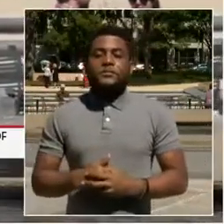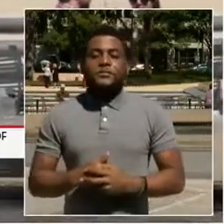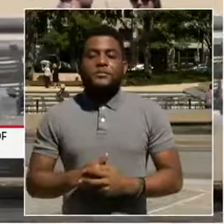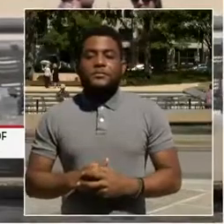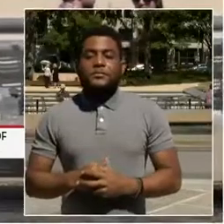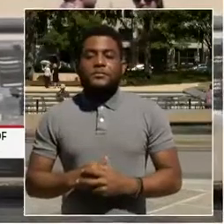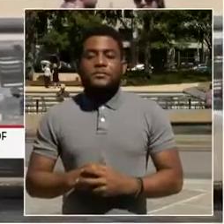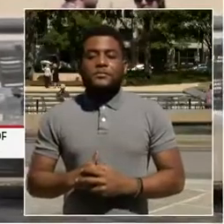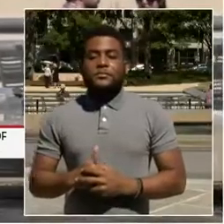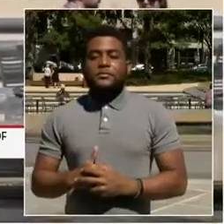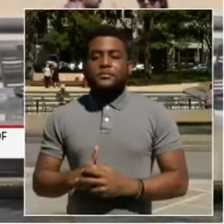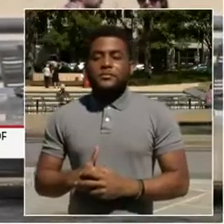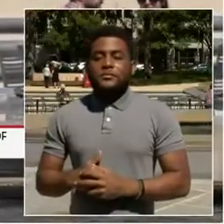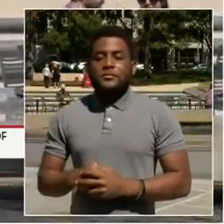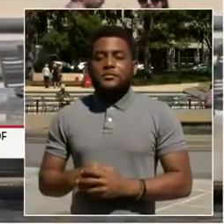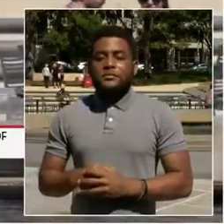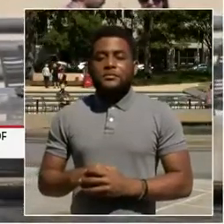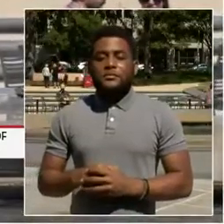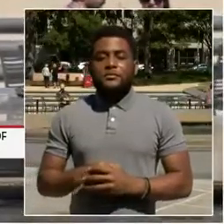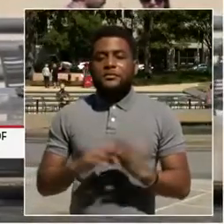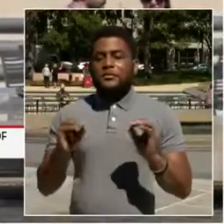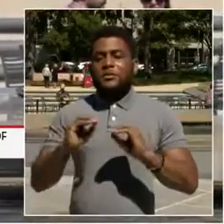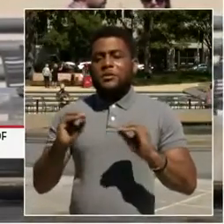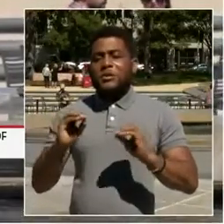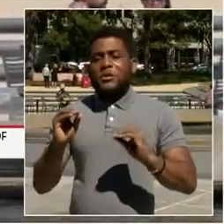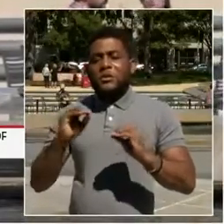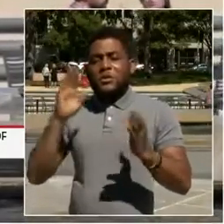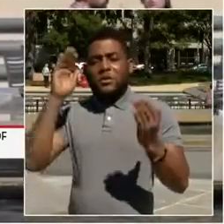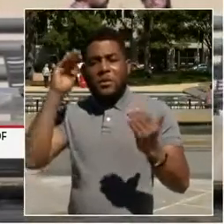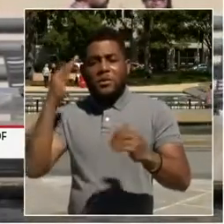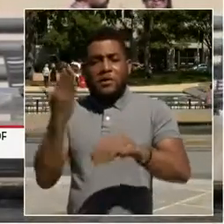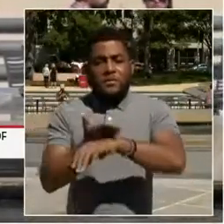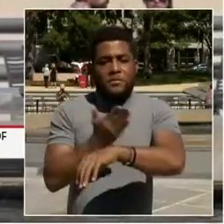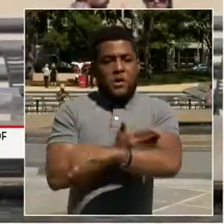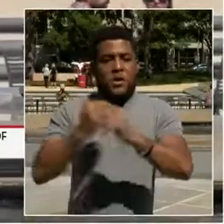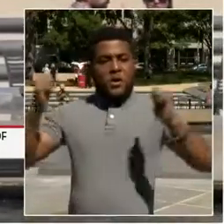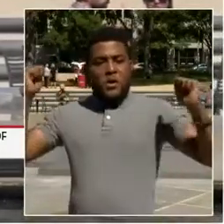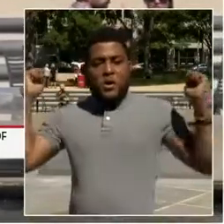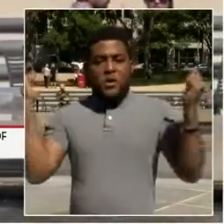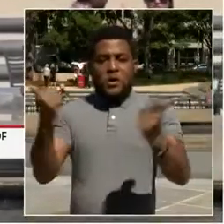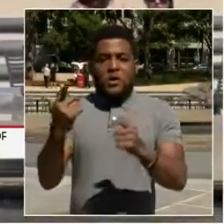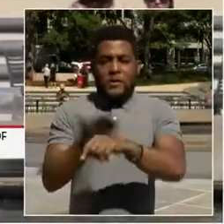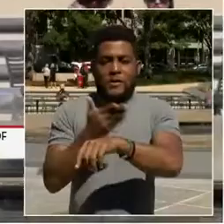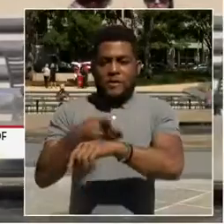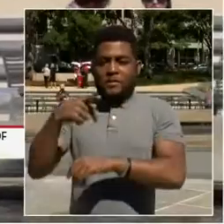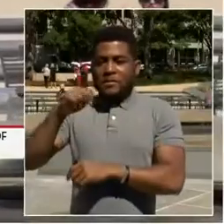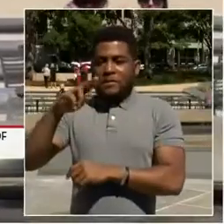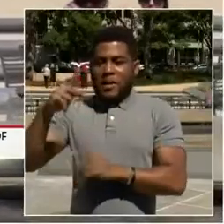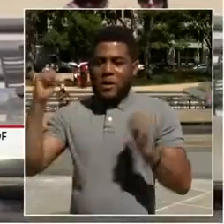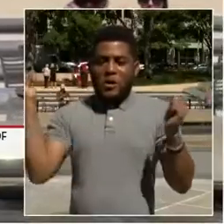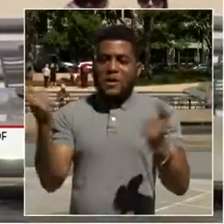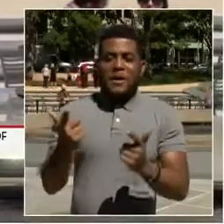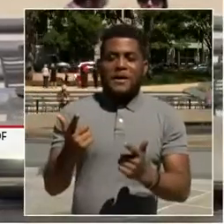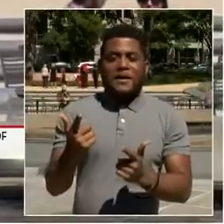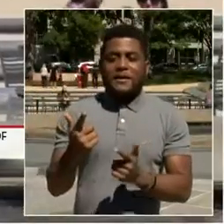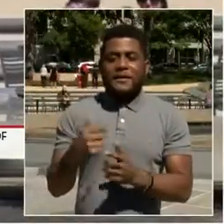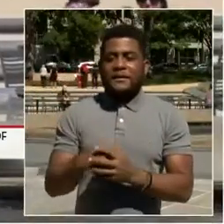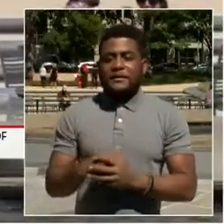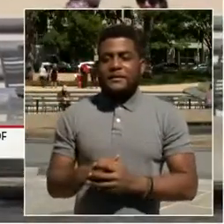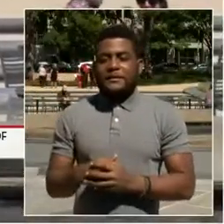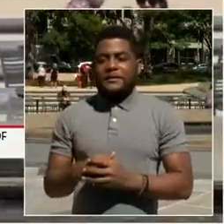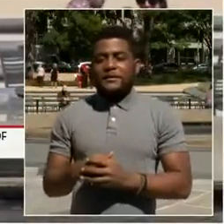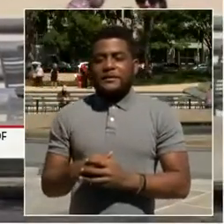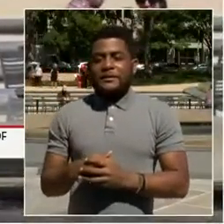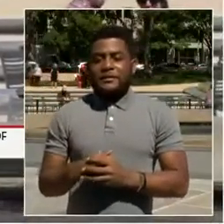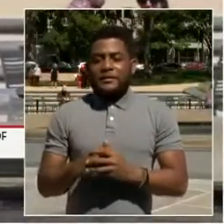is no hope of renovating all our parks, both large and small, without assistance from local jurisdictions like